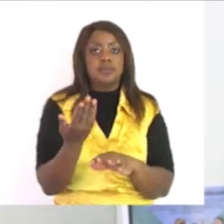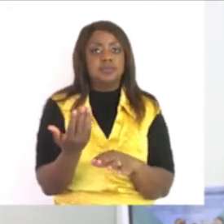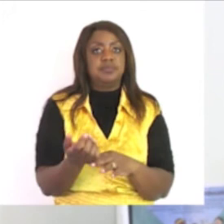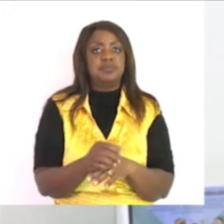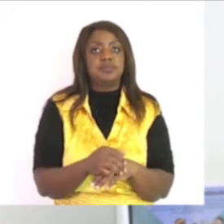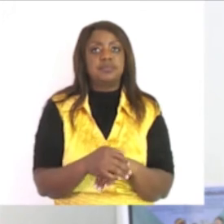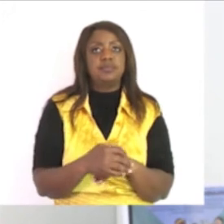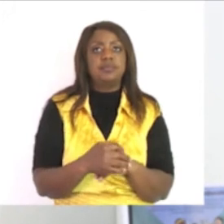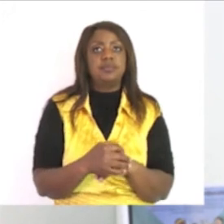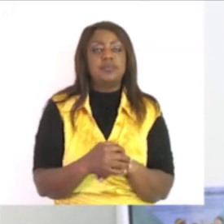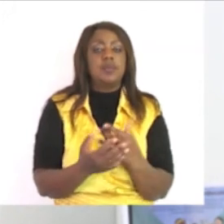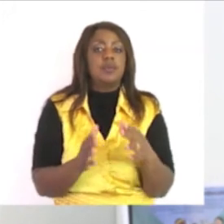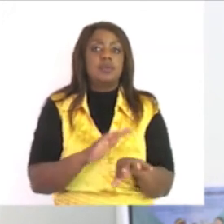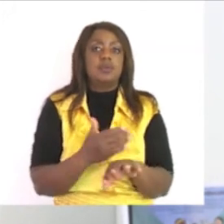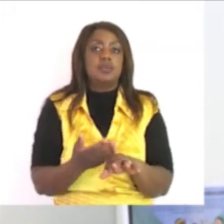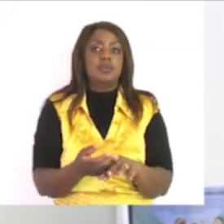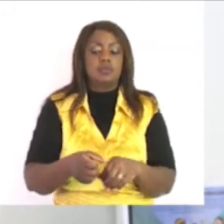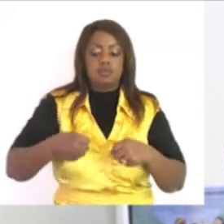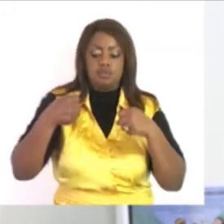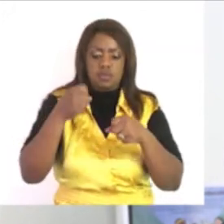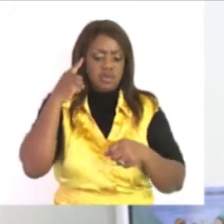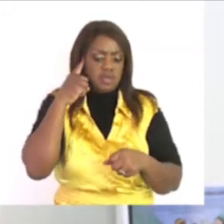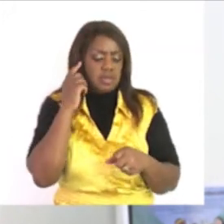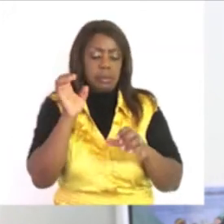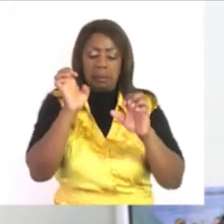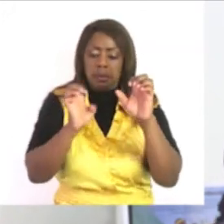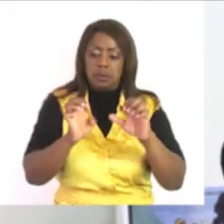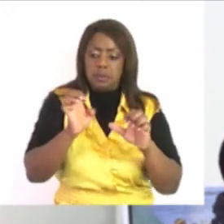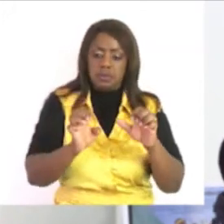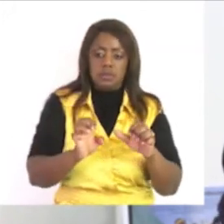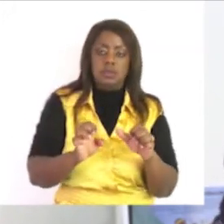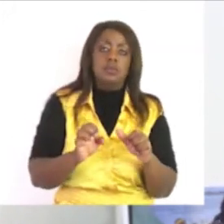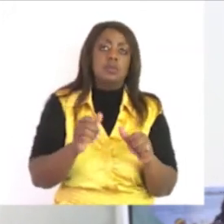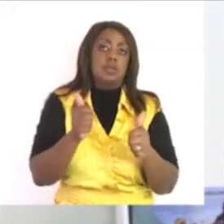it's 100 kg, then that would be a very, very